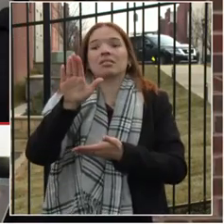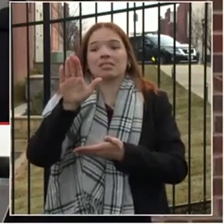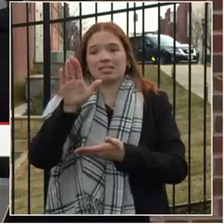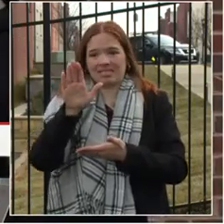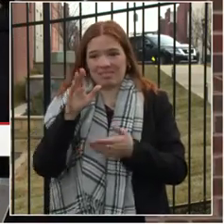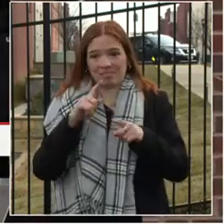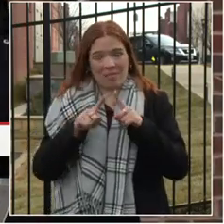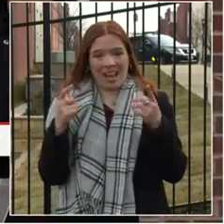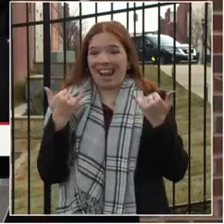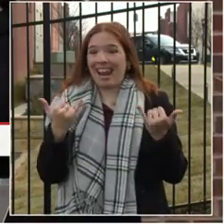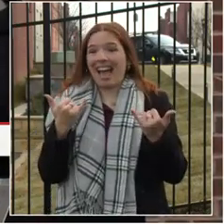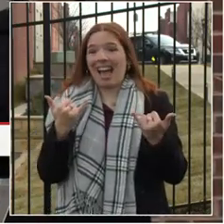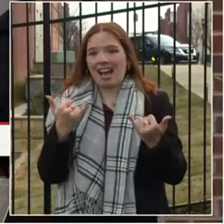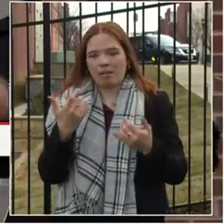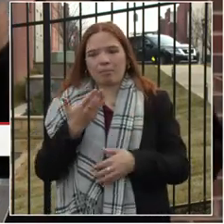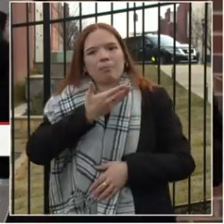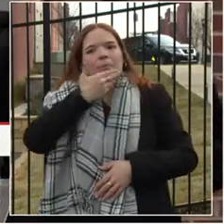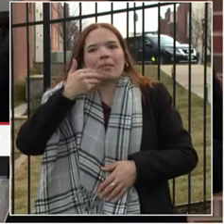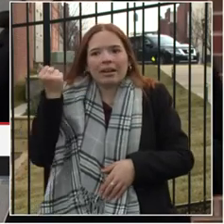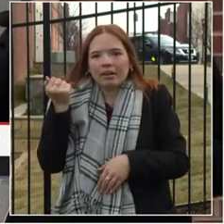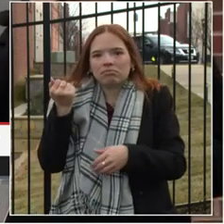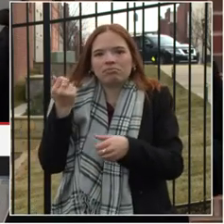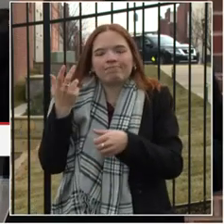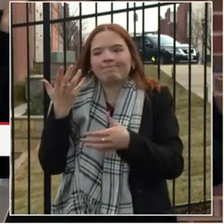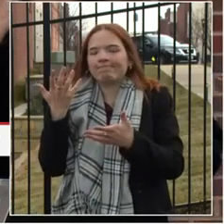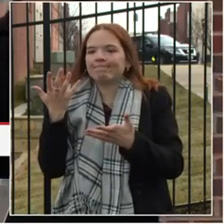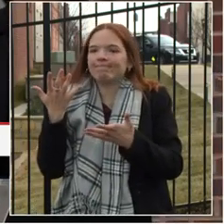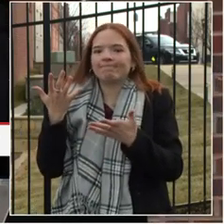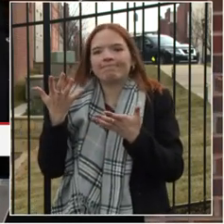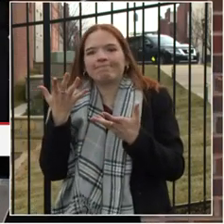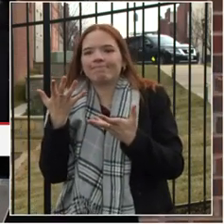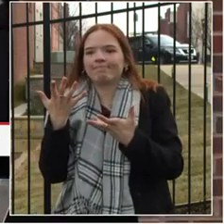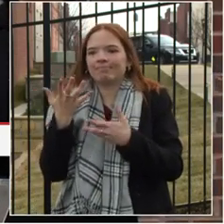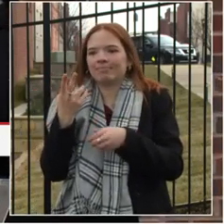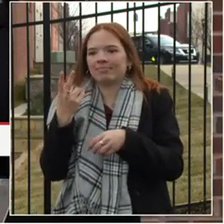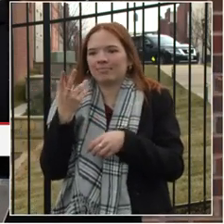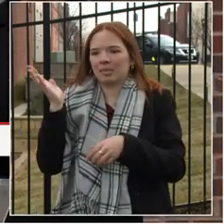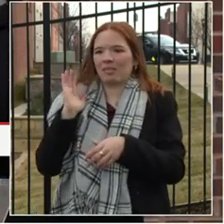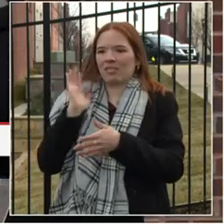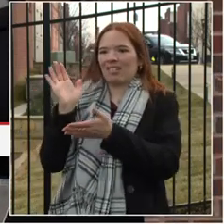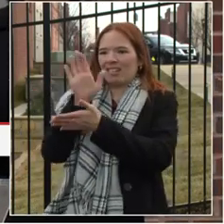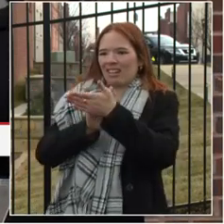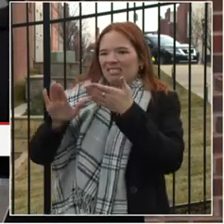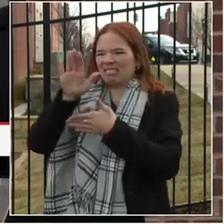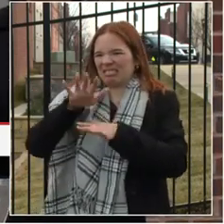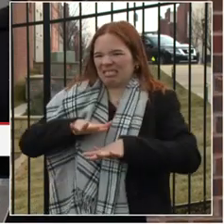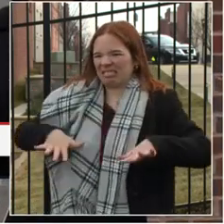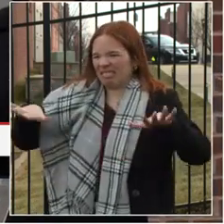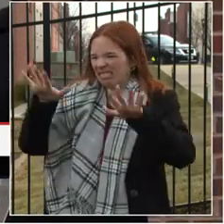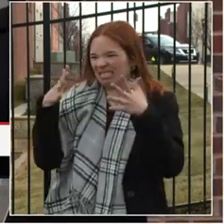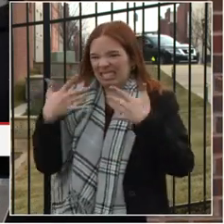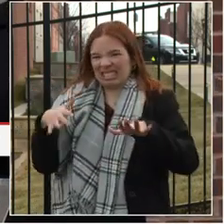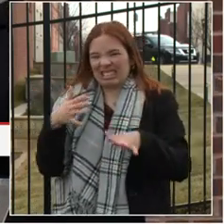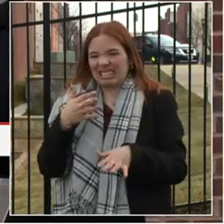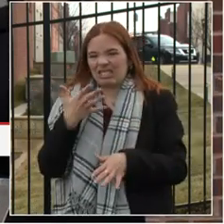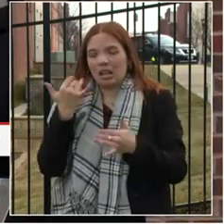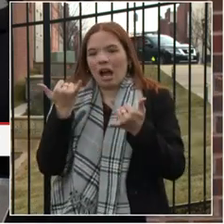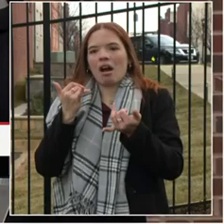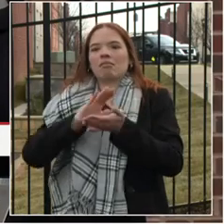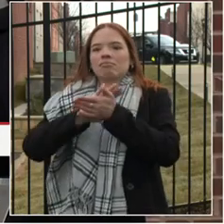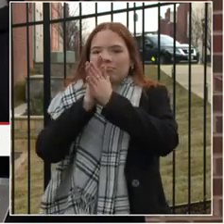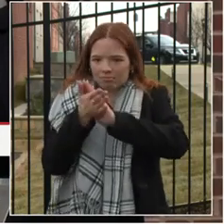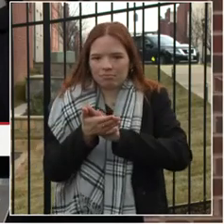than just a front yard to St. Paul's College. So through the efforts of the Tri-Point staff